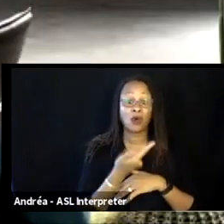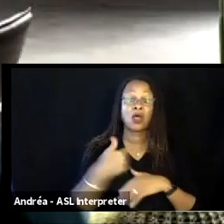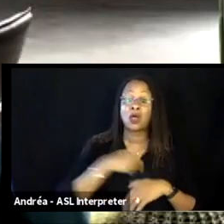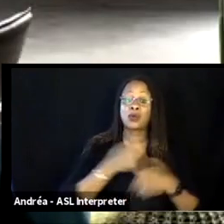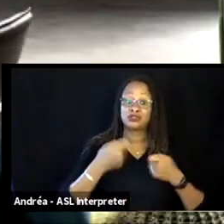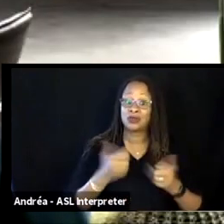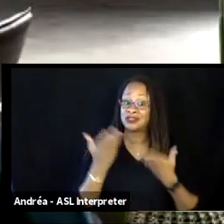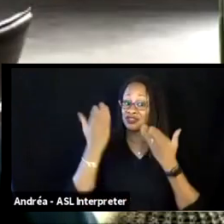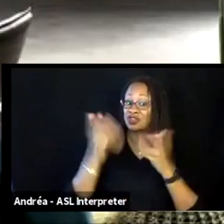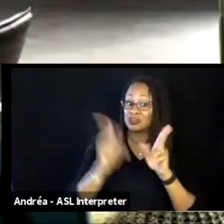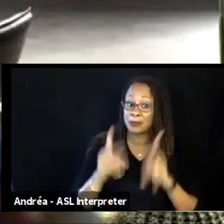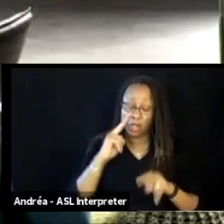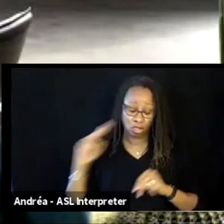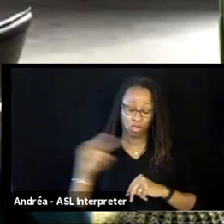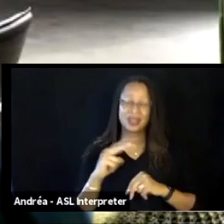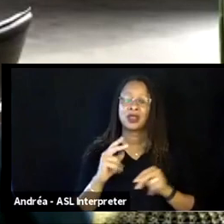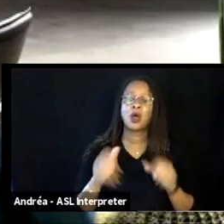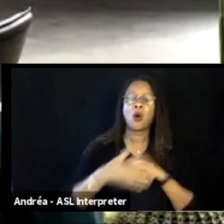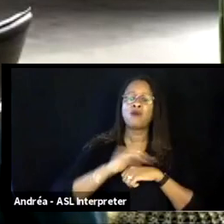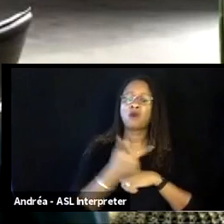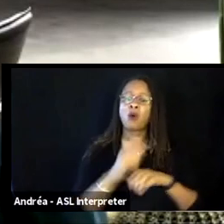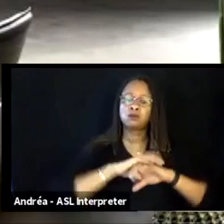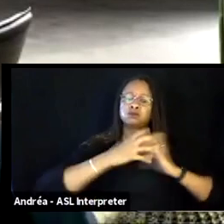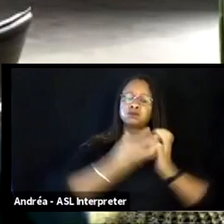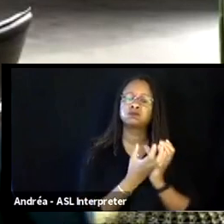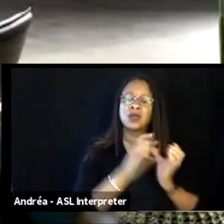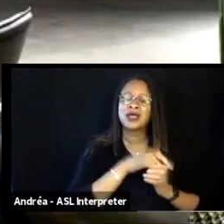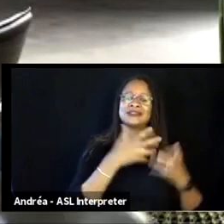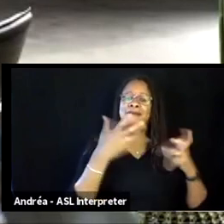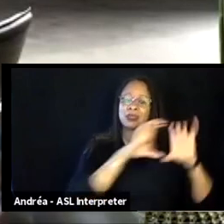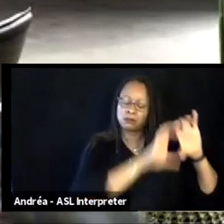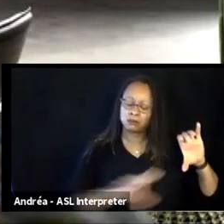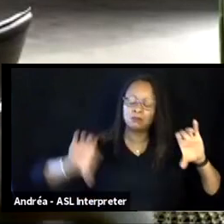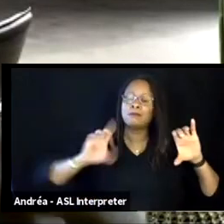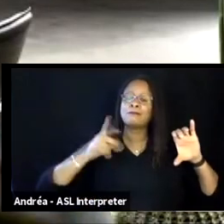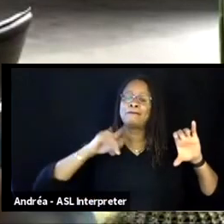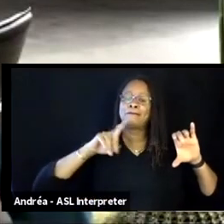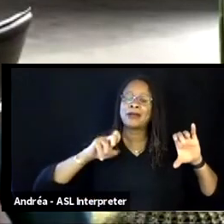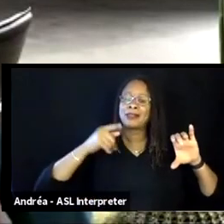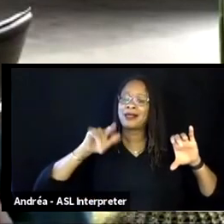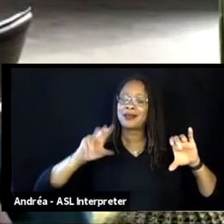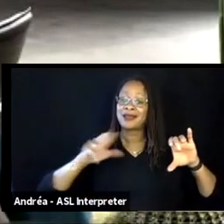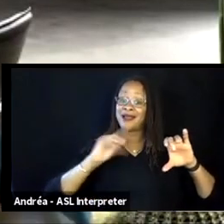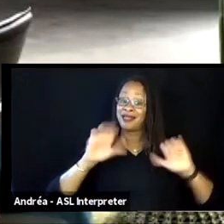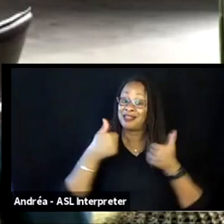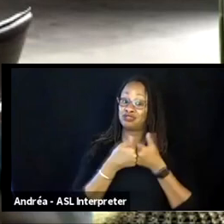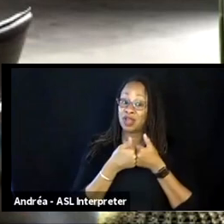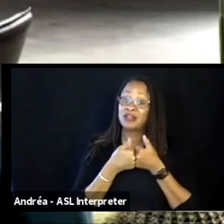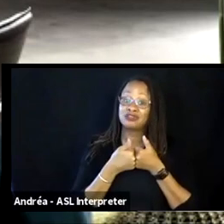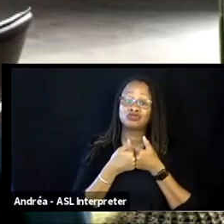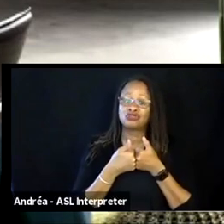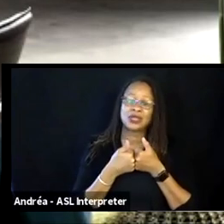suggest people look at this holistically. It's a big pipeline, and the challenge has been that it hasn't